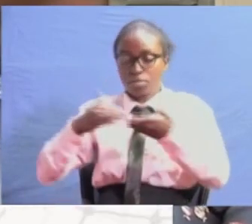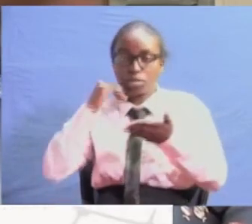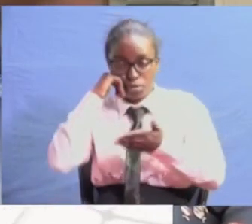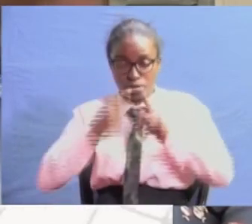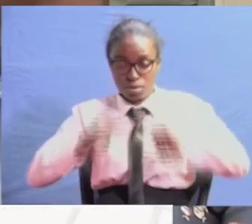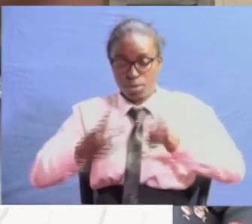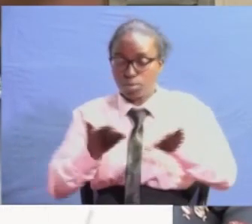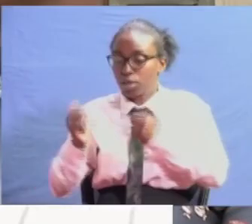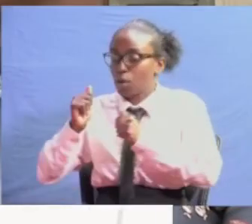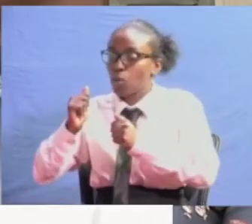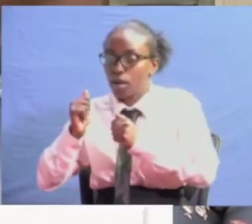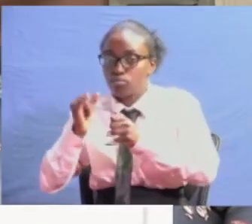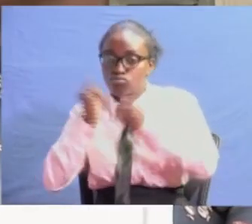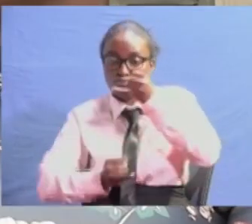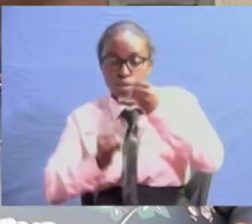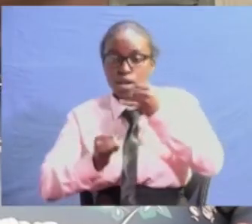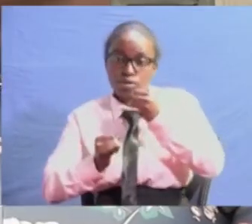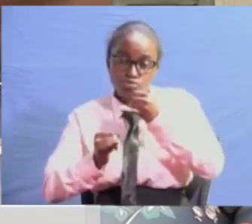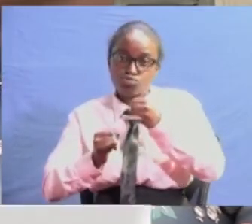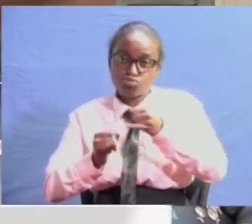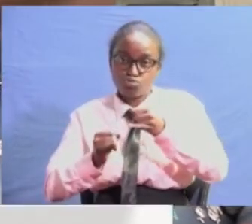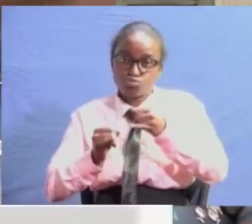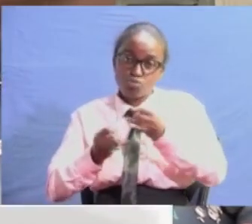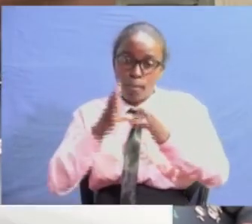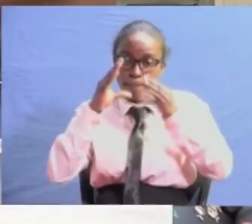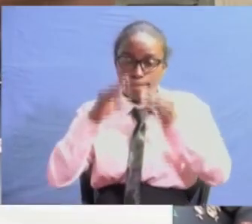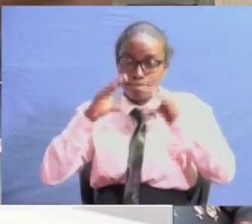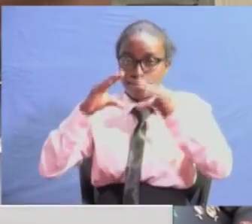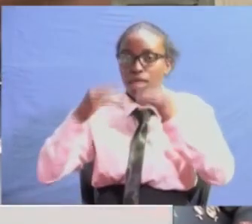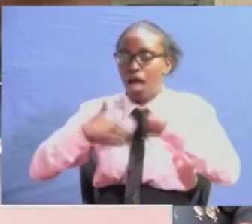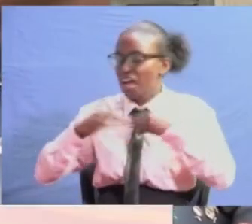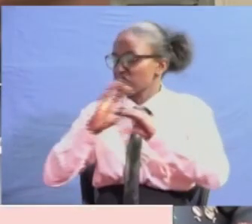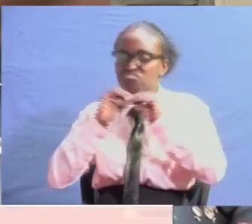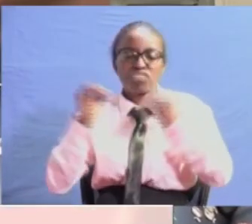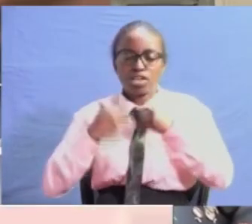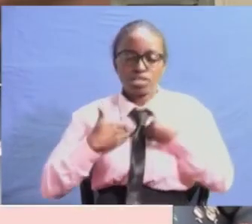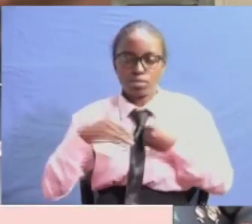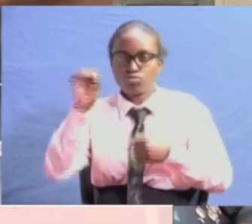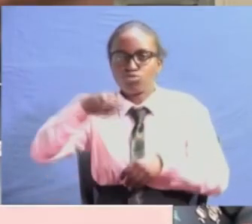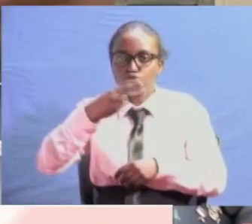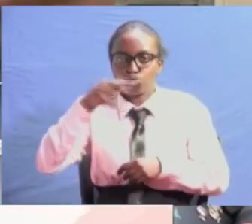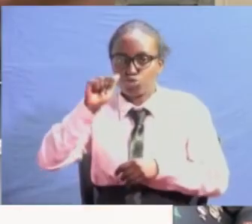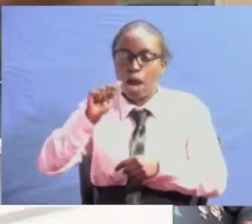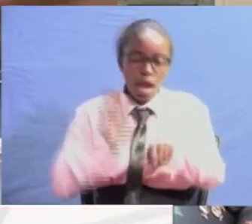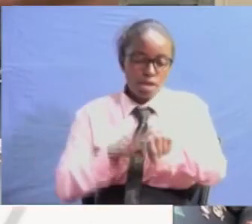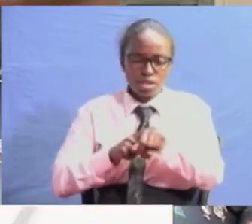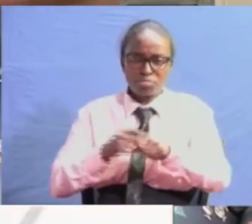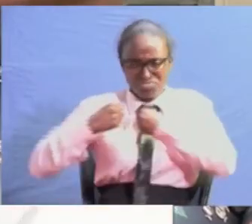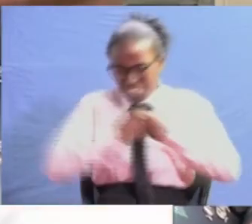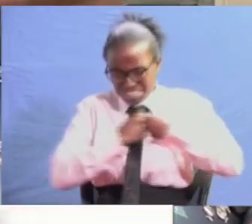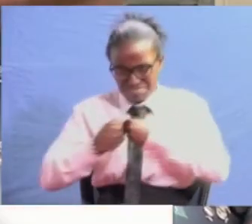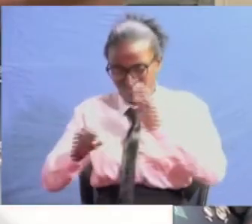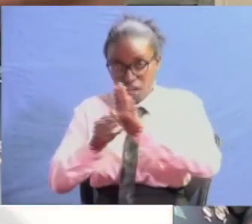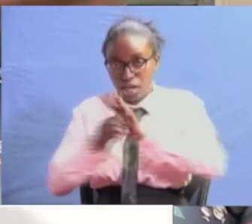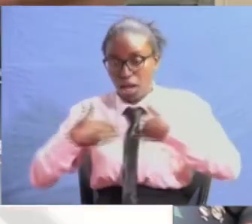last quarter. Now there is no capitation. They've not been registered to SHA. So it gives us a lot of challenge that we are just treating